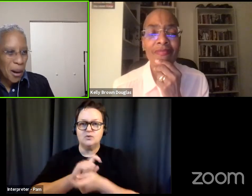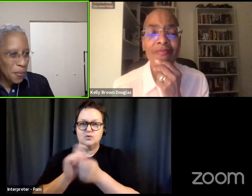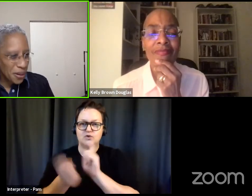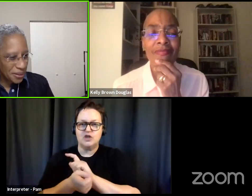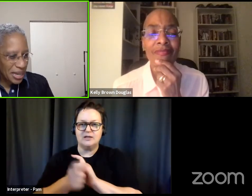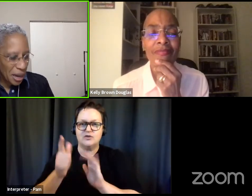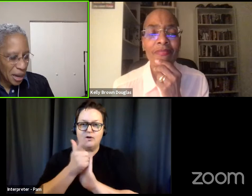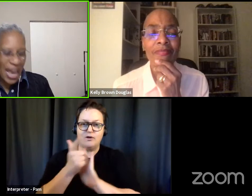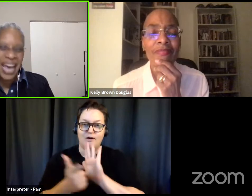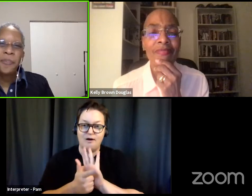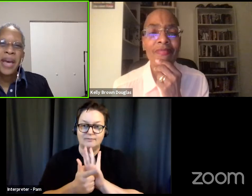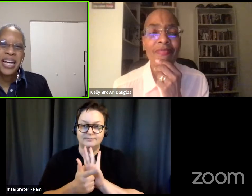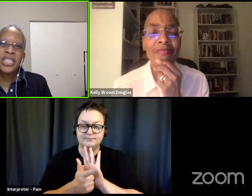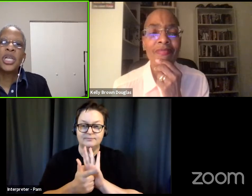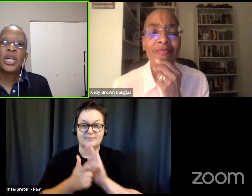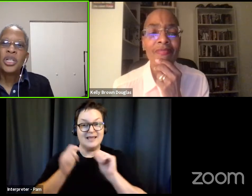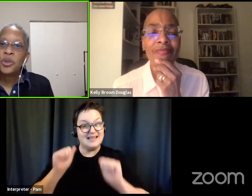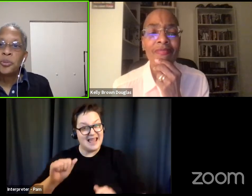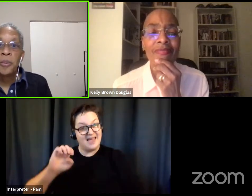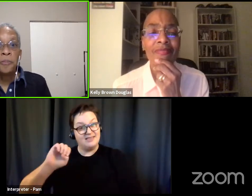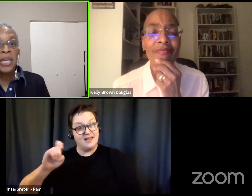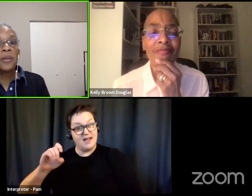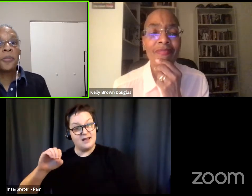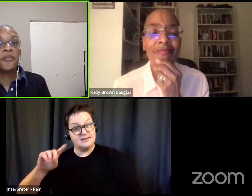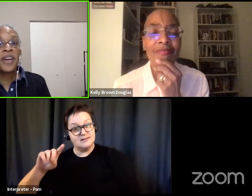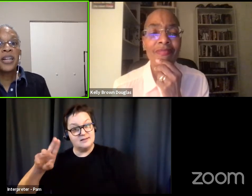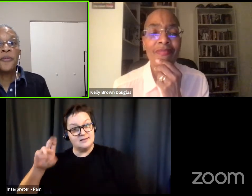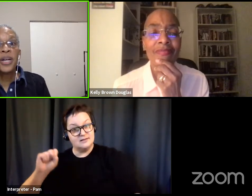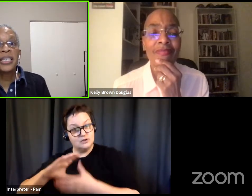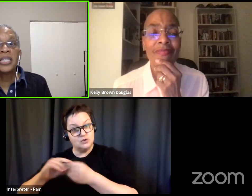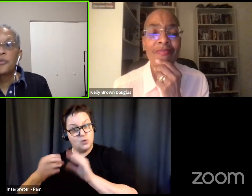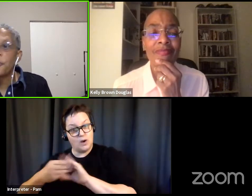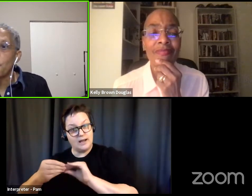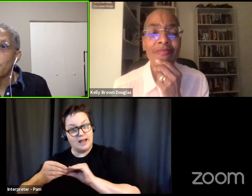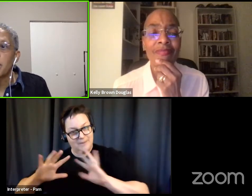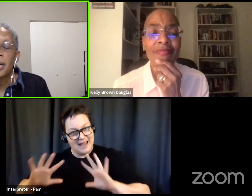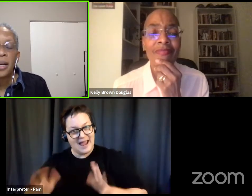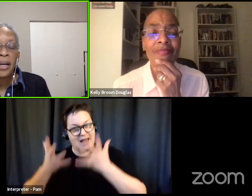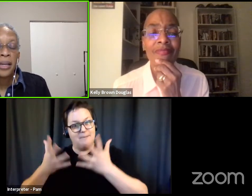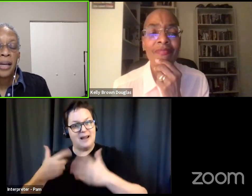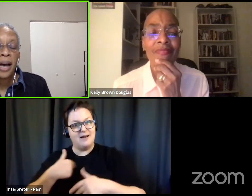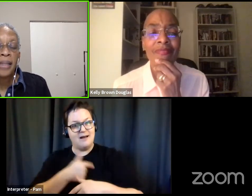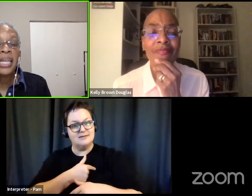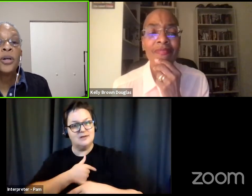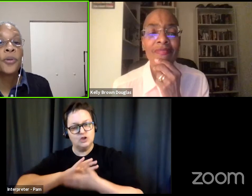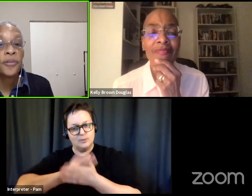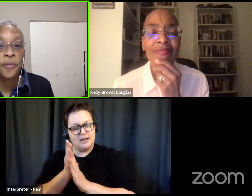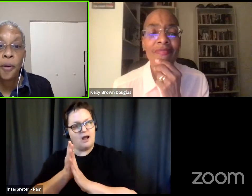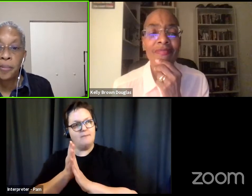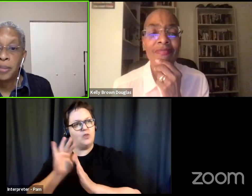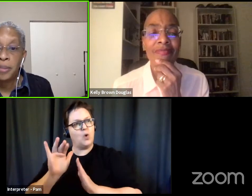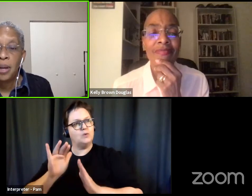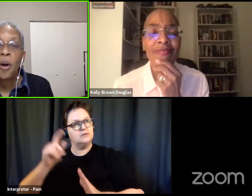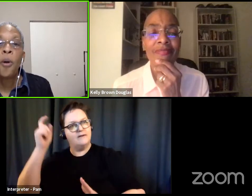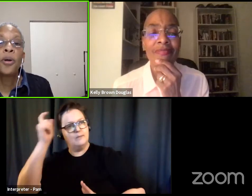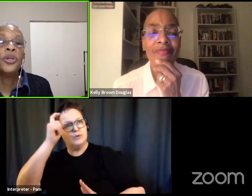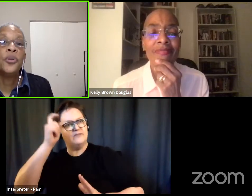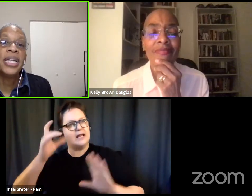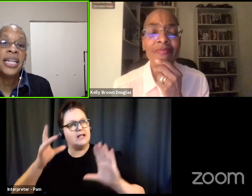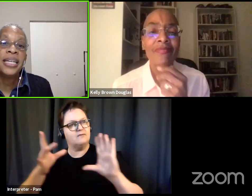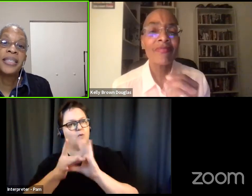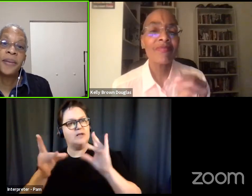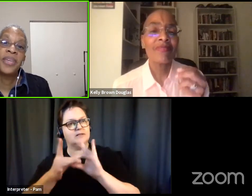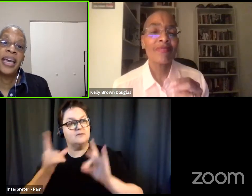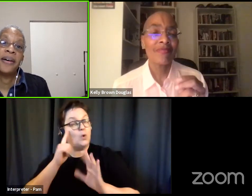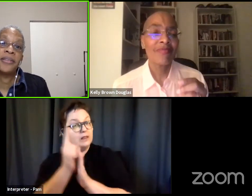story help animate us to be the prophetic voices for legal reform? Or do